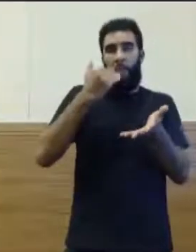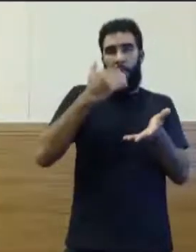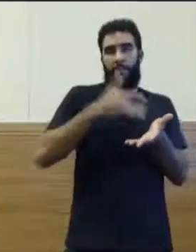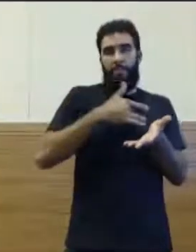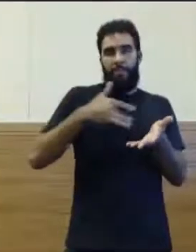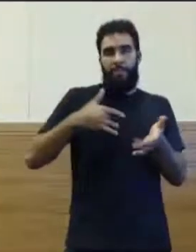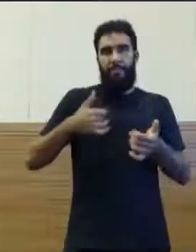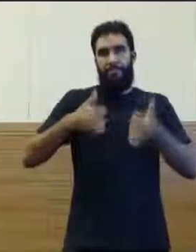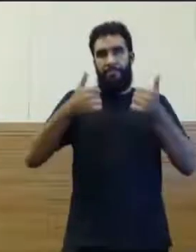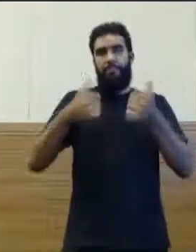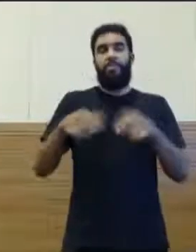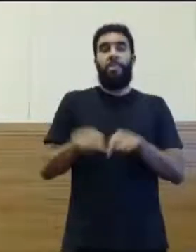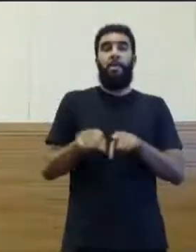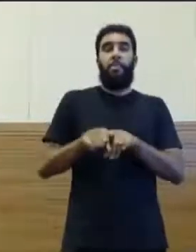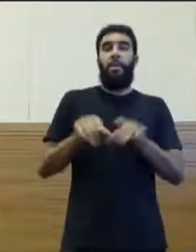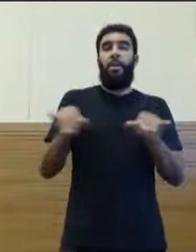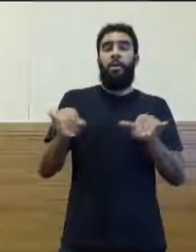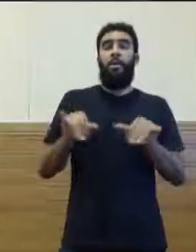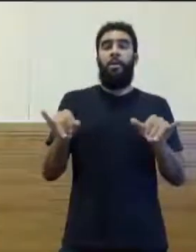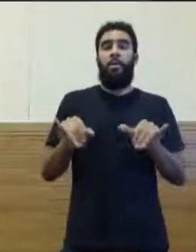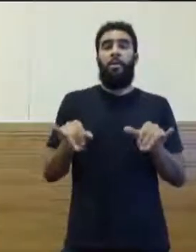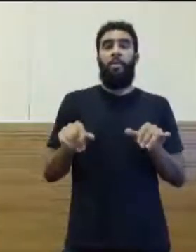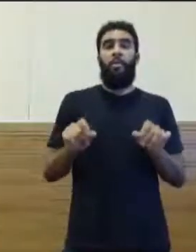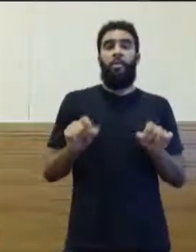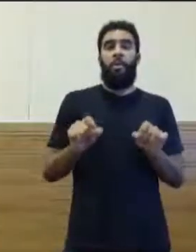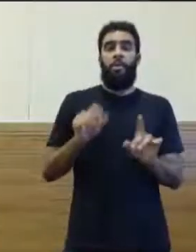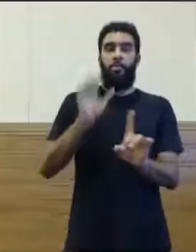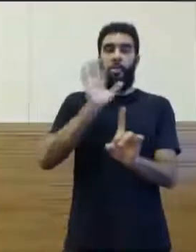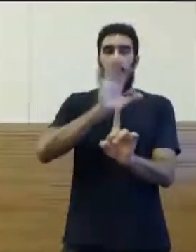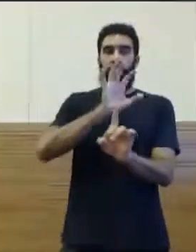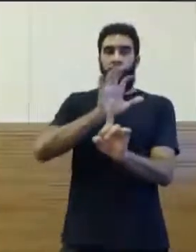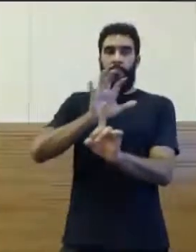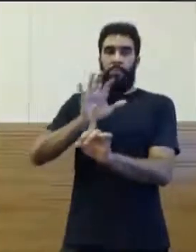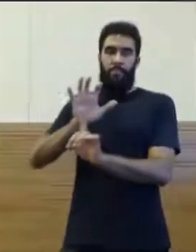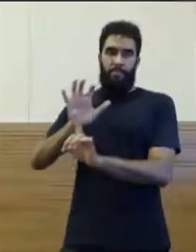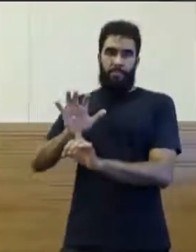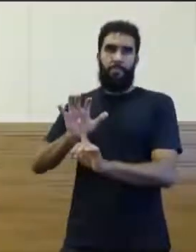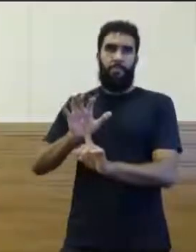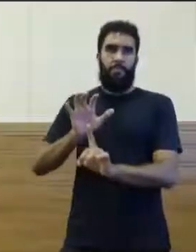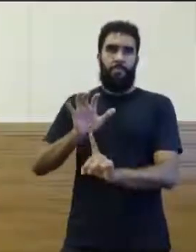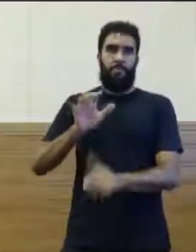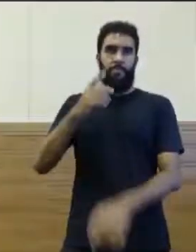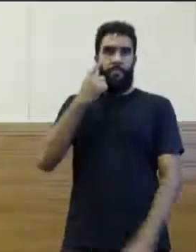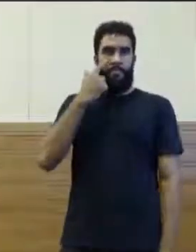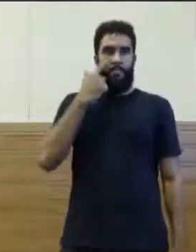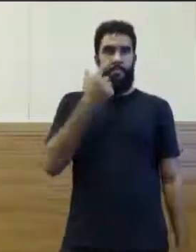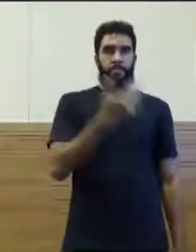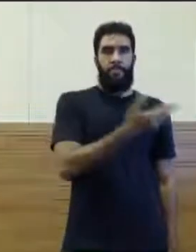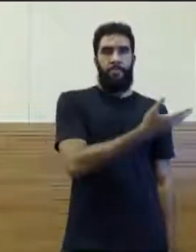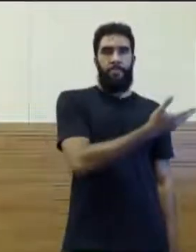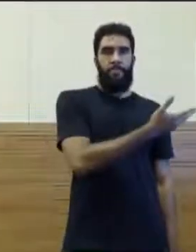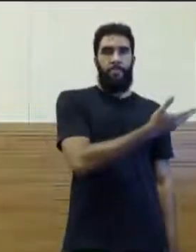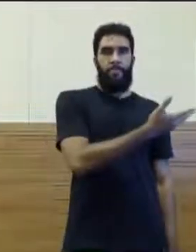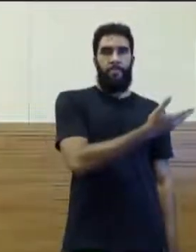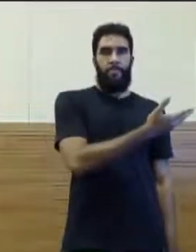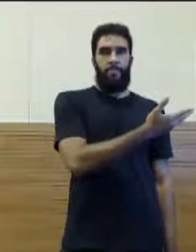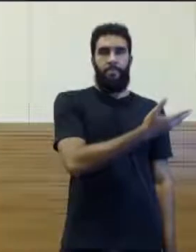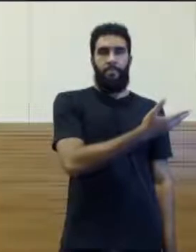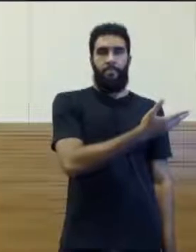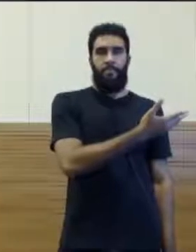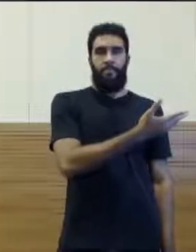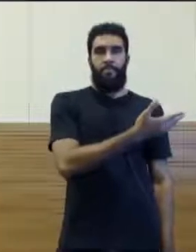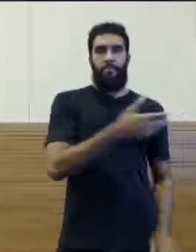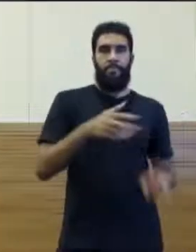campaigns, and we had to put in the massive means of communication, not for a long time, but with a lot of